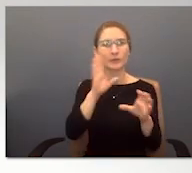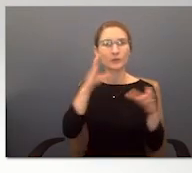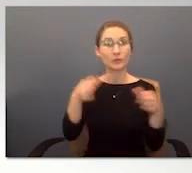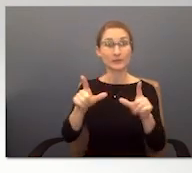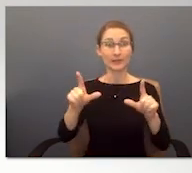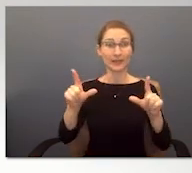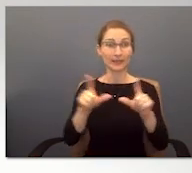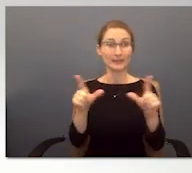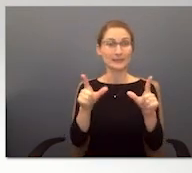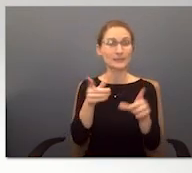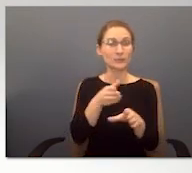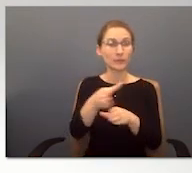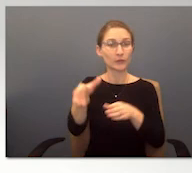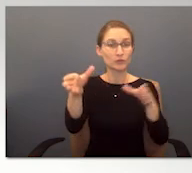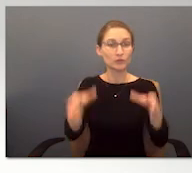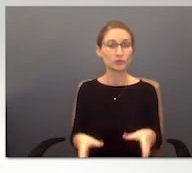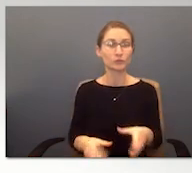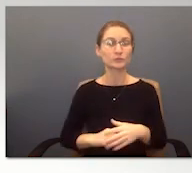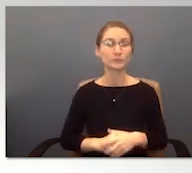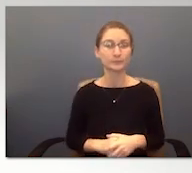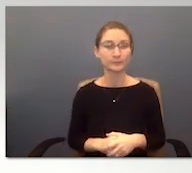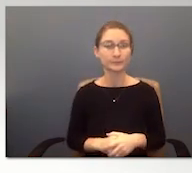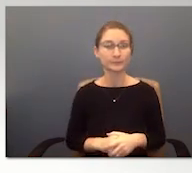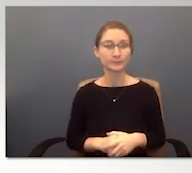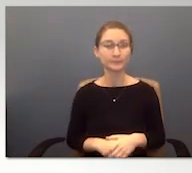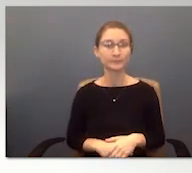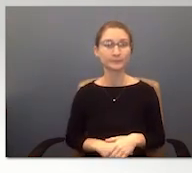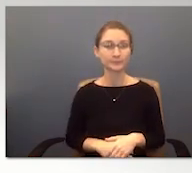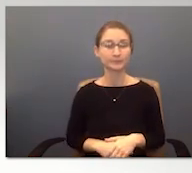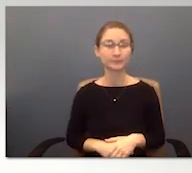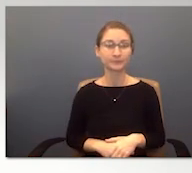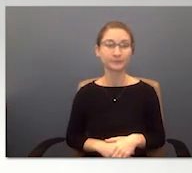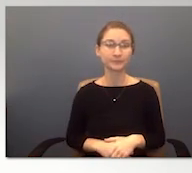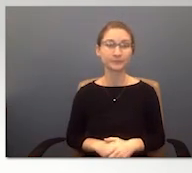professionals in a recruitment effort for medical foster care.